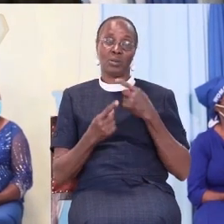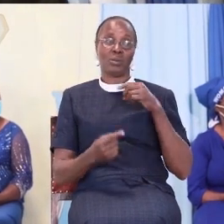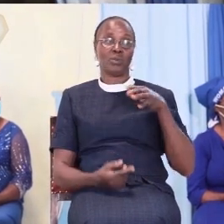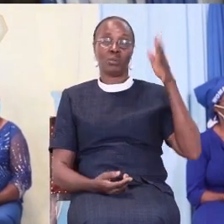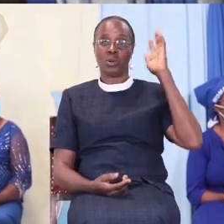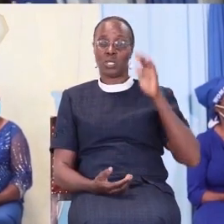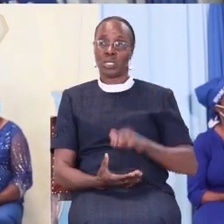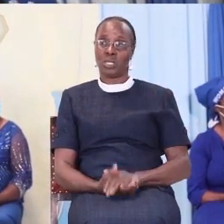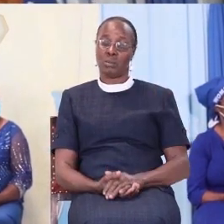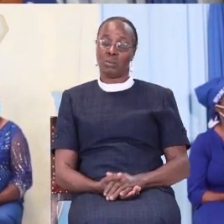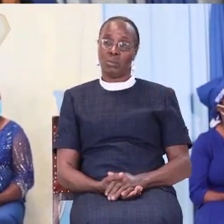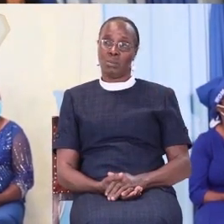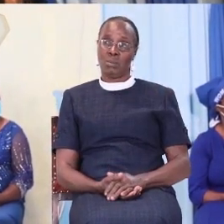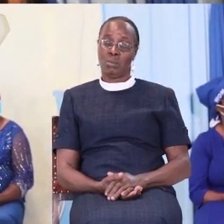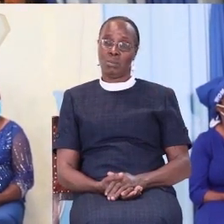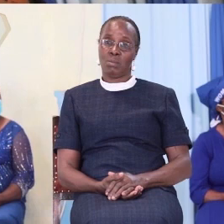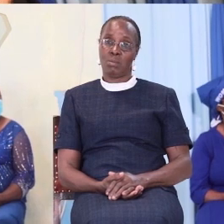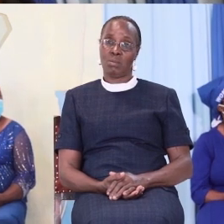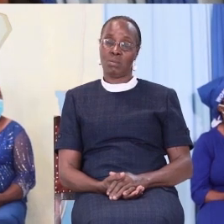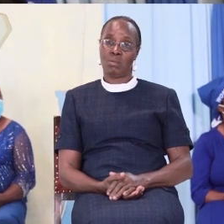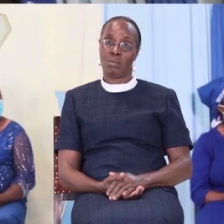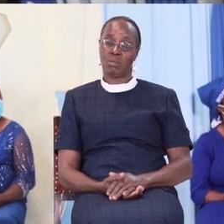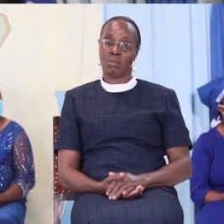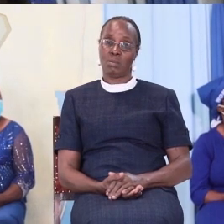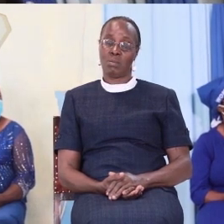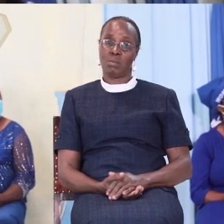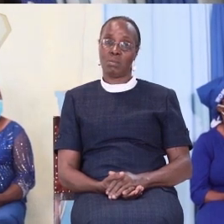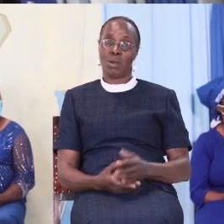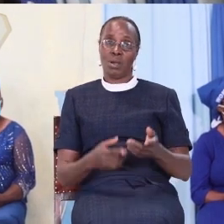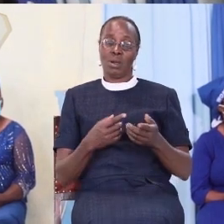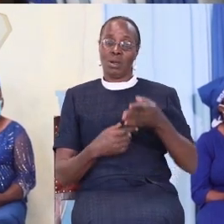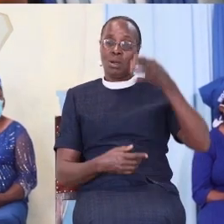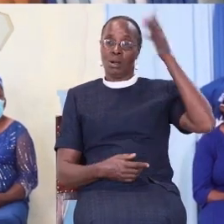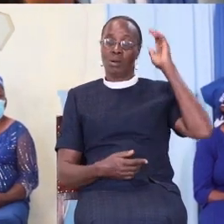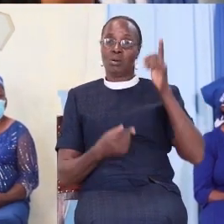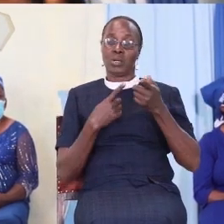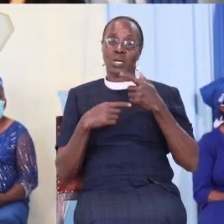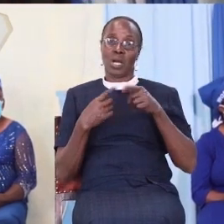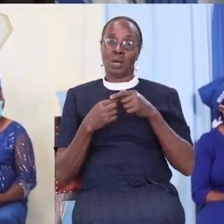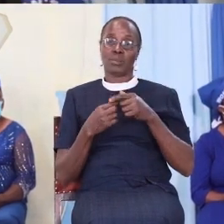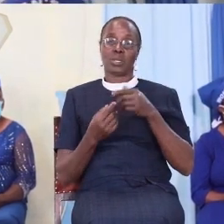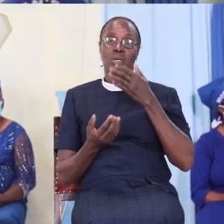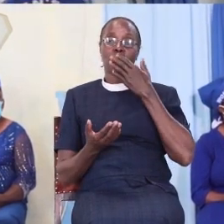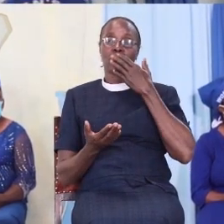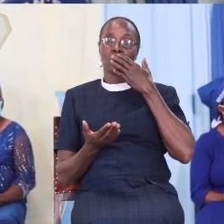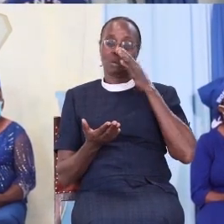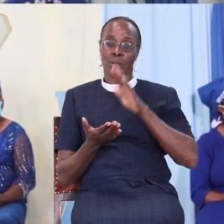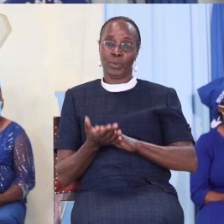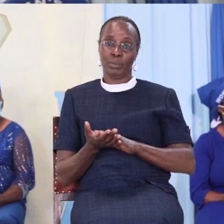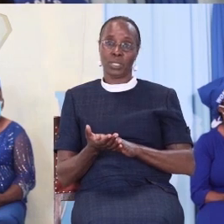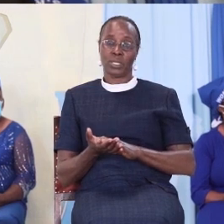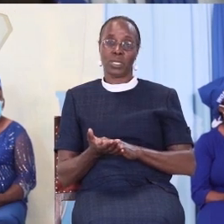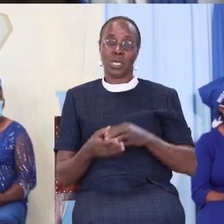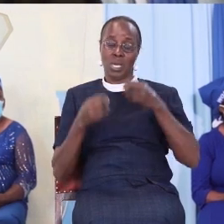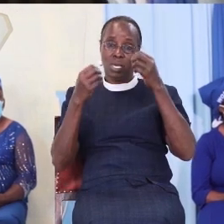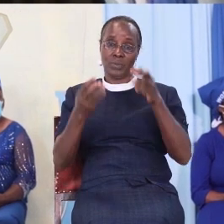level. God comes always to fulfill his promises, his covenant. He is